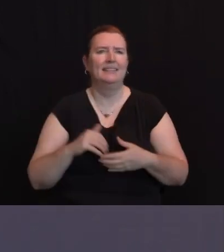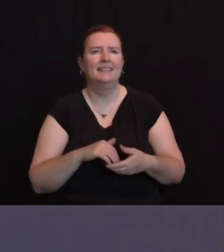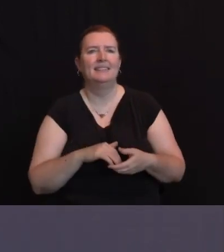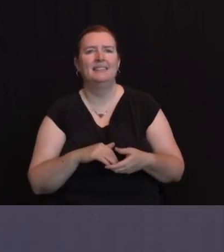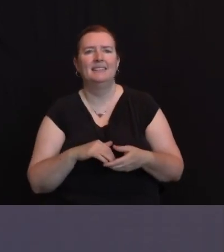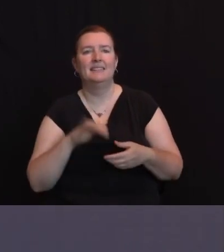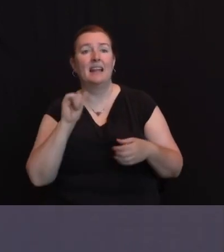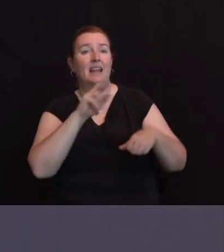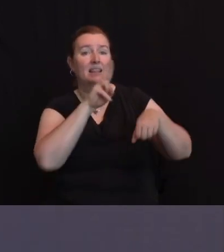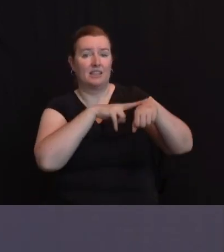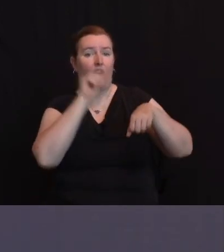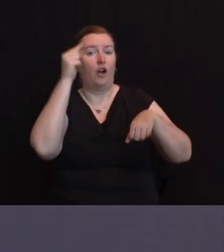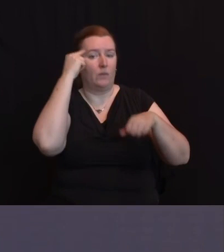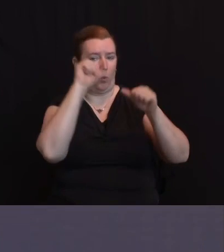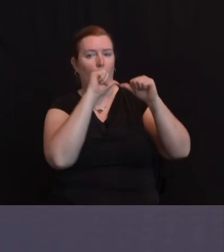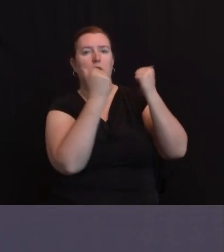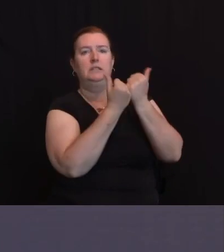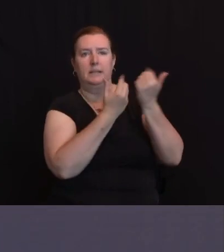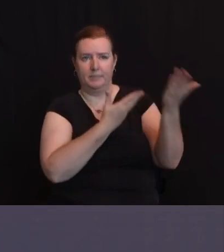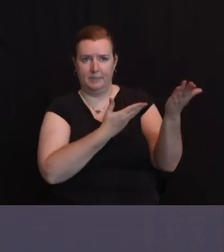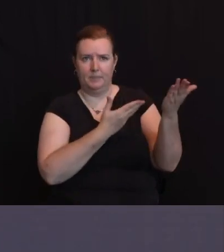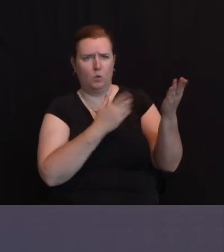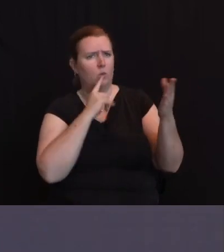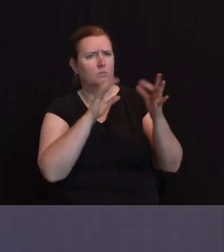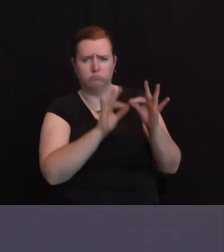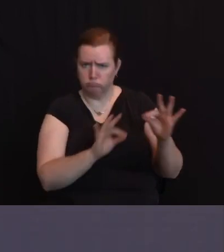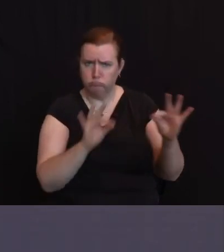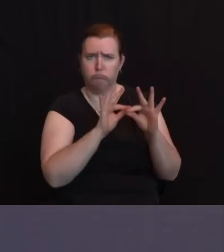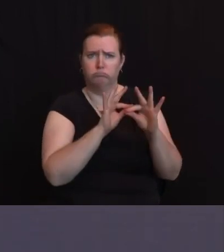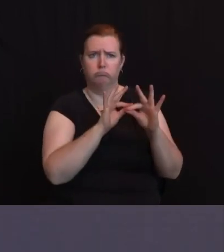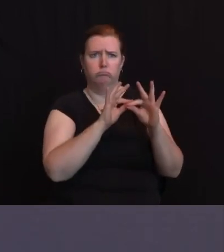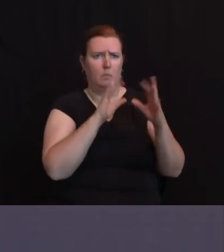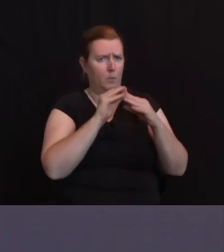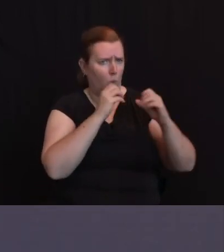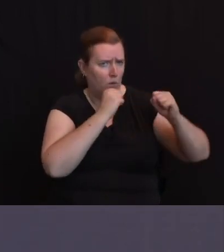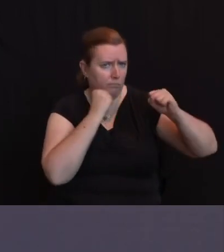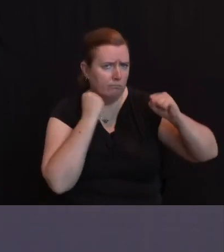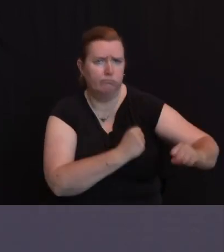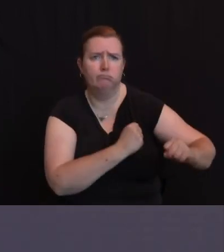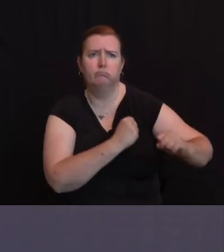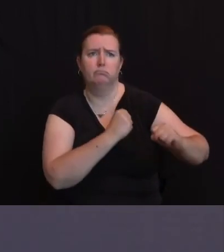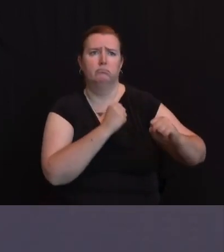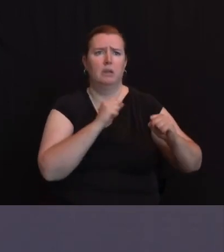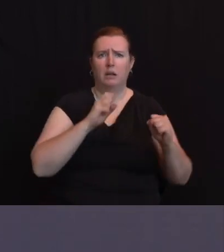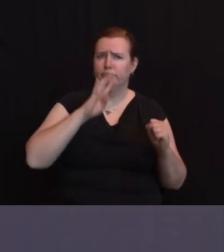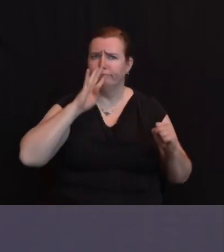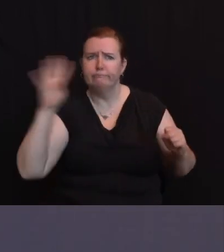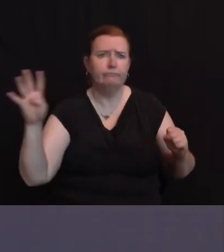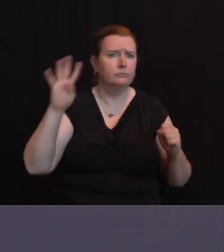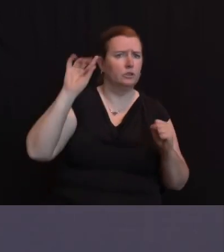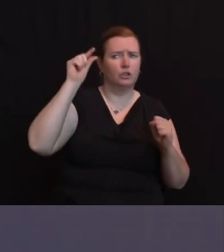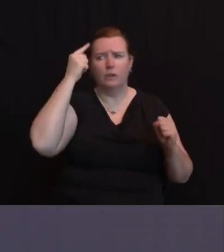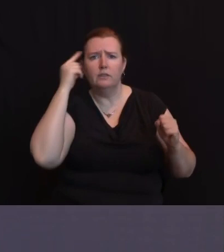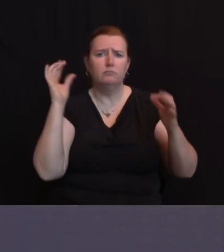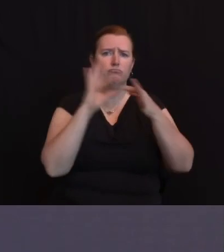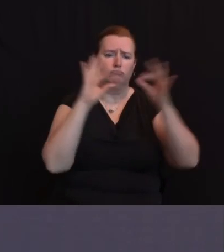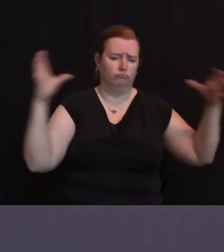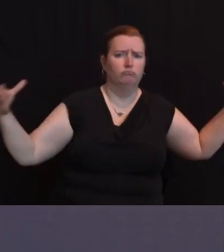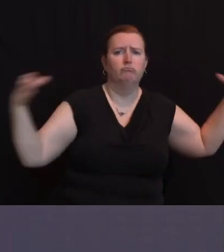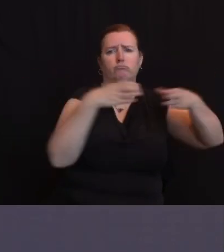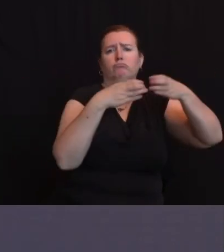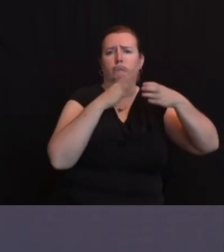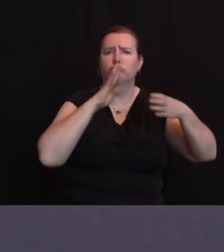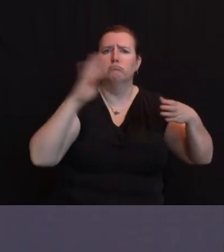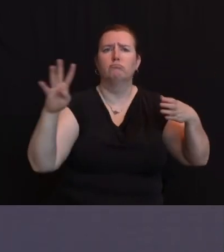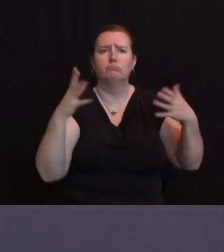it is, the better the voice of governors is heard, particularly in this time of need. And I want to again